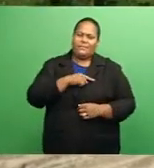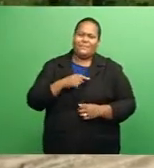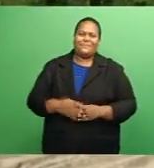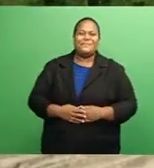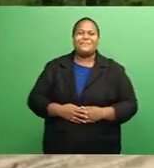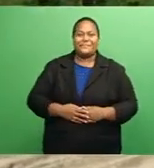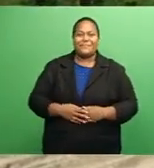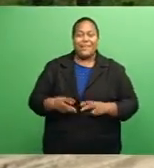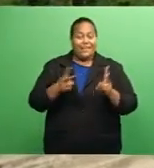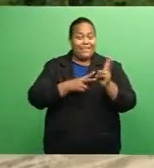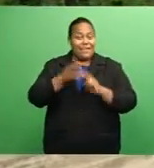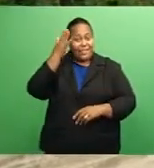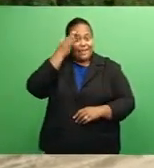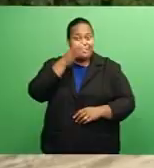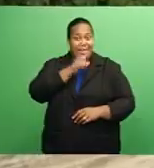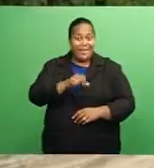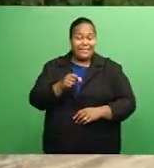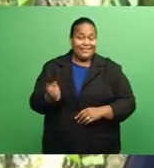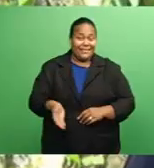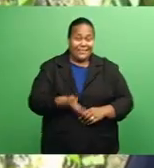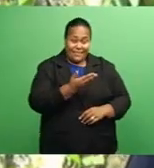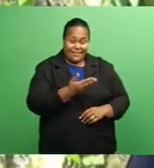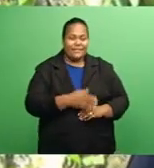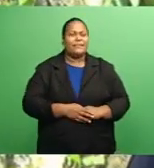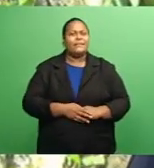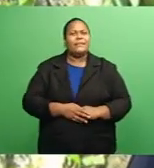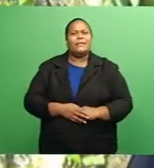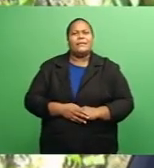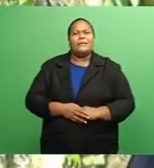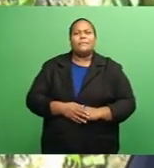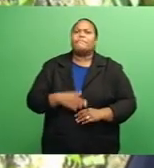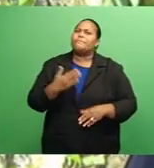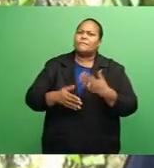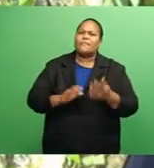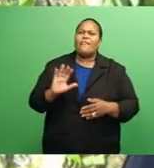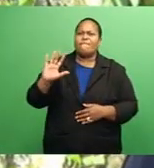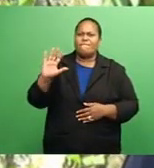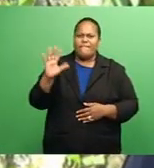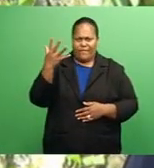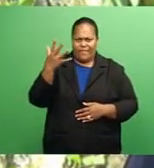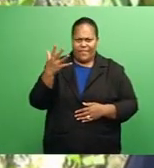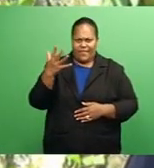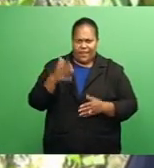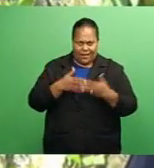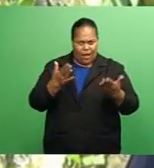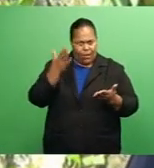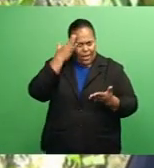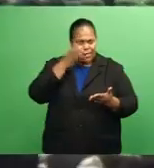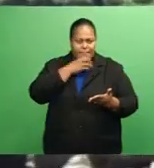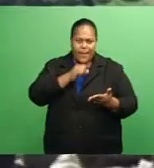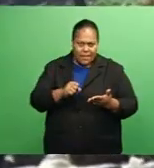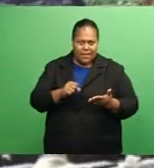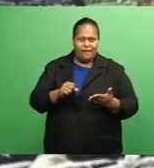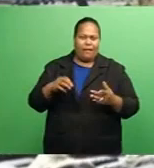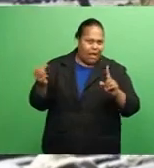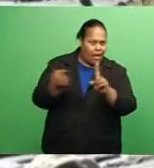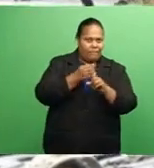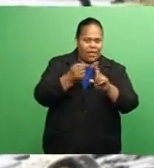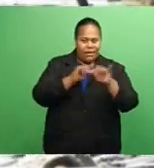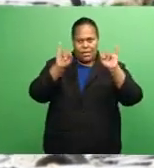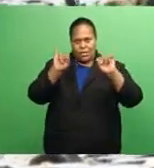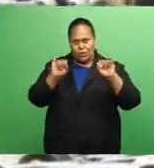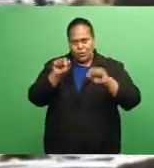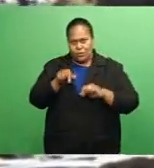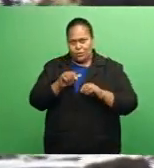Village Turanganikoro Beretindumaru says he is the 5th Turanganikoro to lead the fight against the issue, affecting